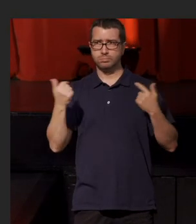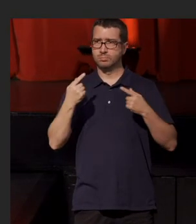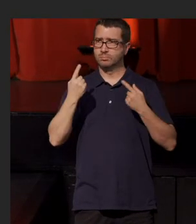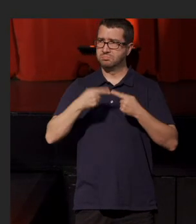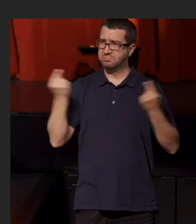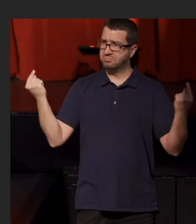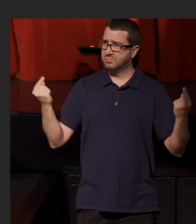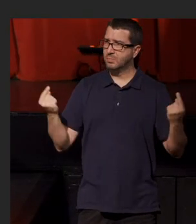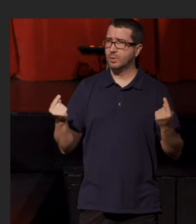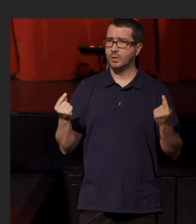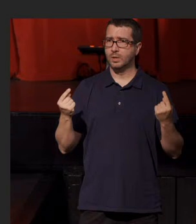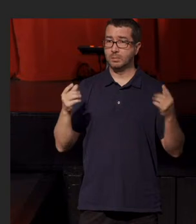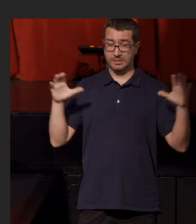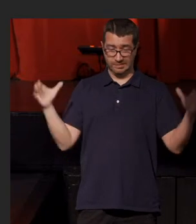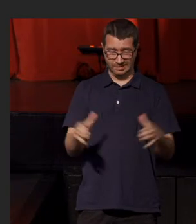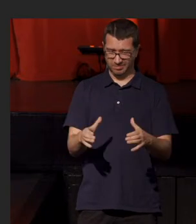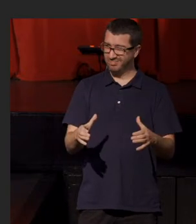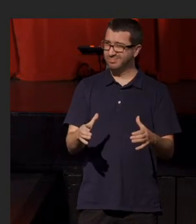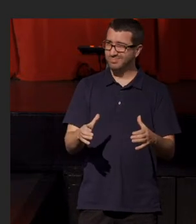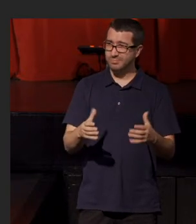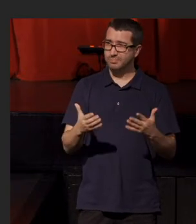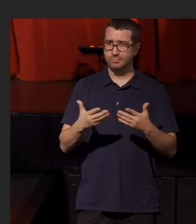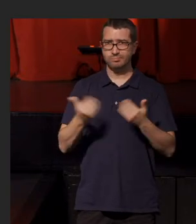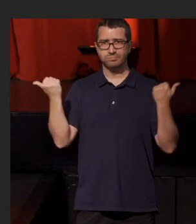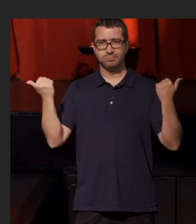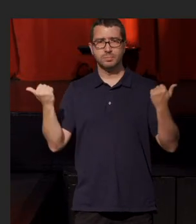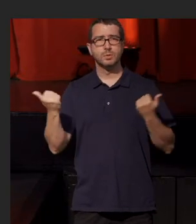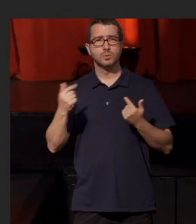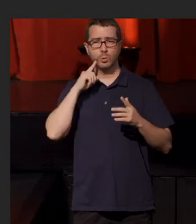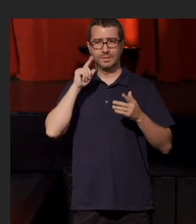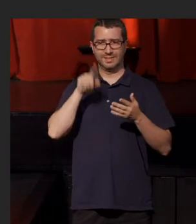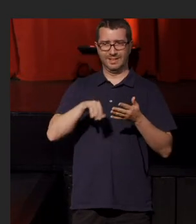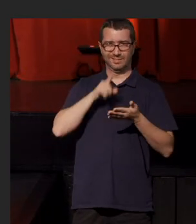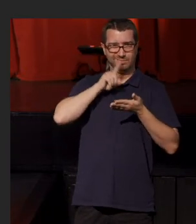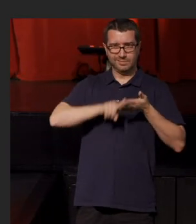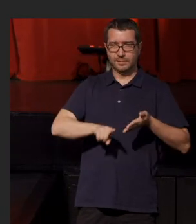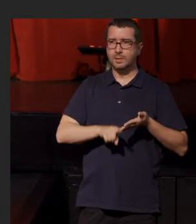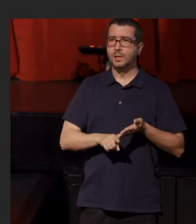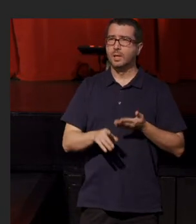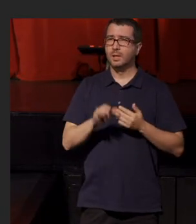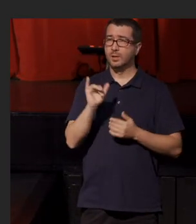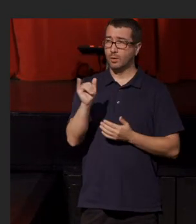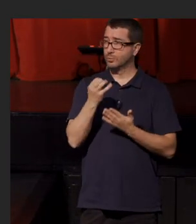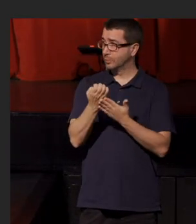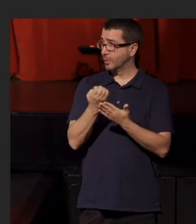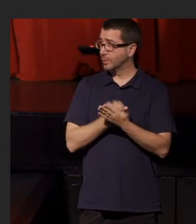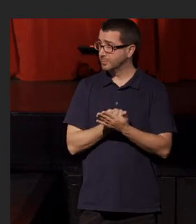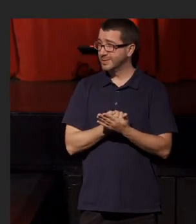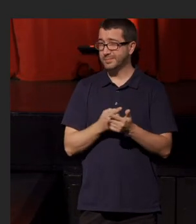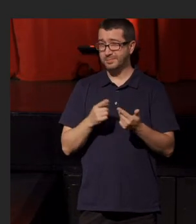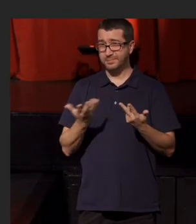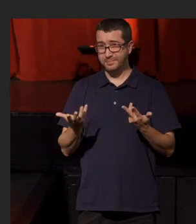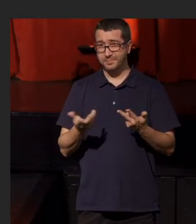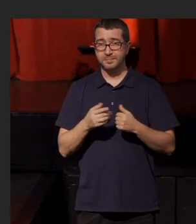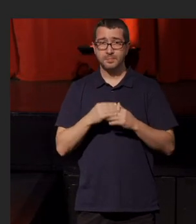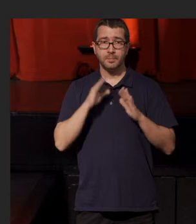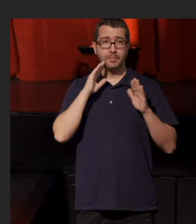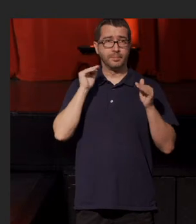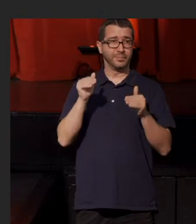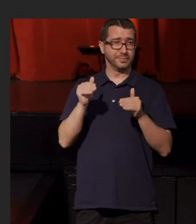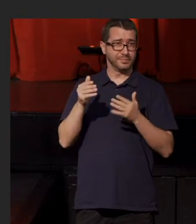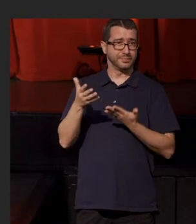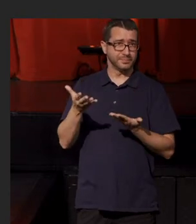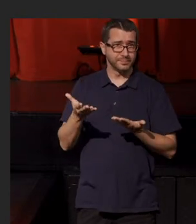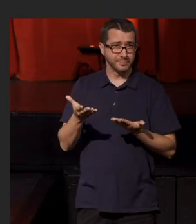bringing people together. So we're going to look at that. And as I say, the timing is fortuitous and not an accident that we're focusing on